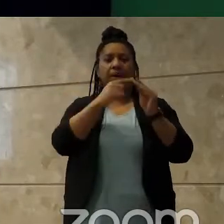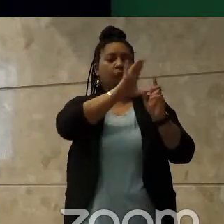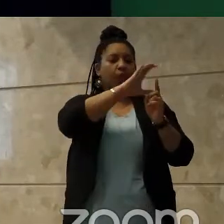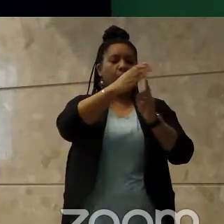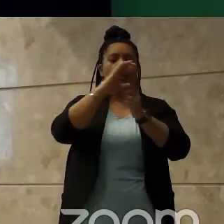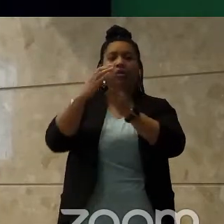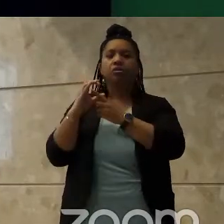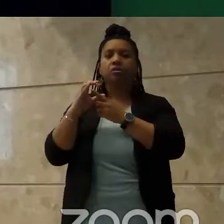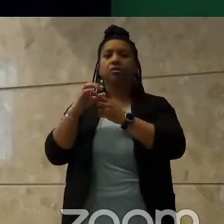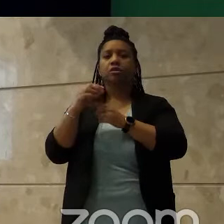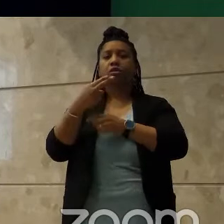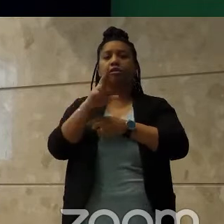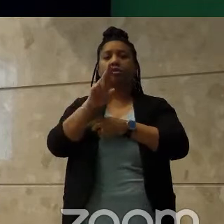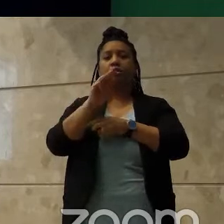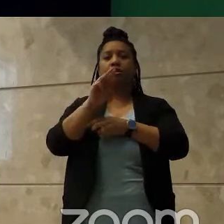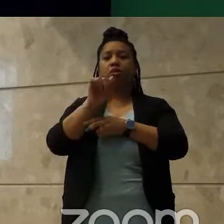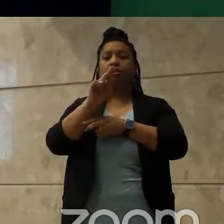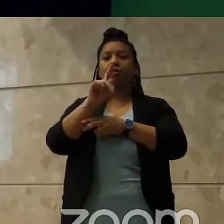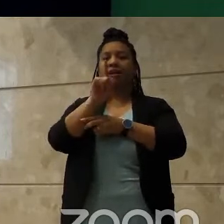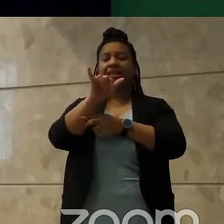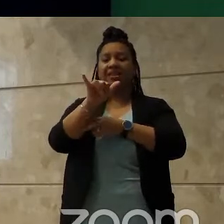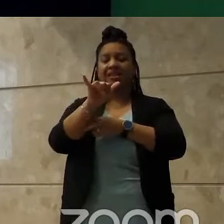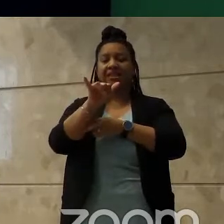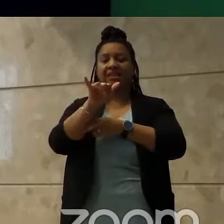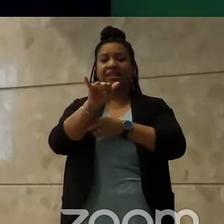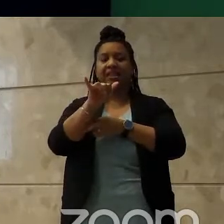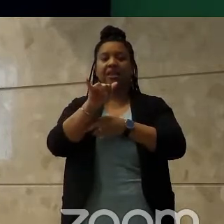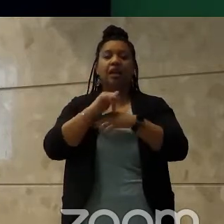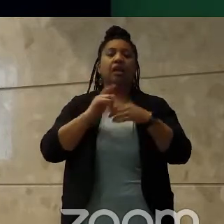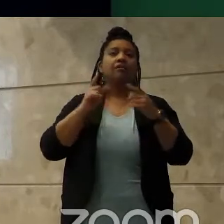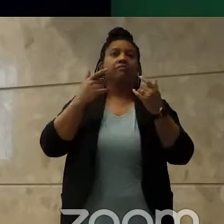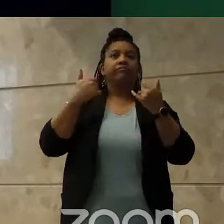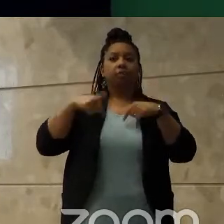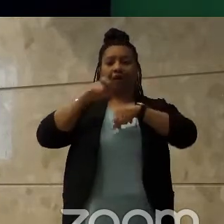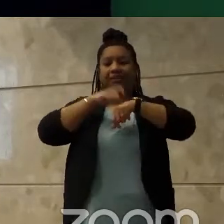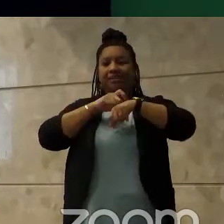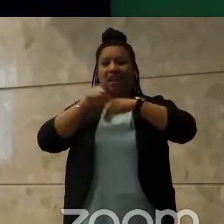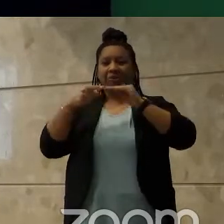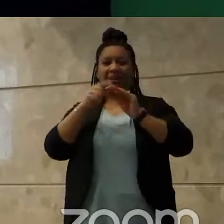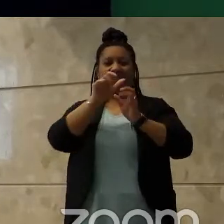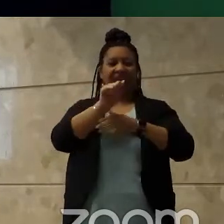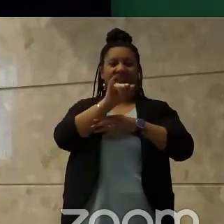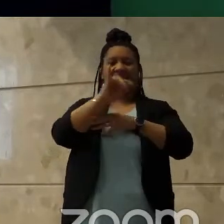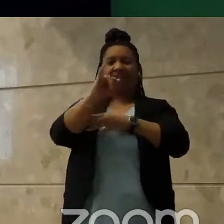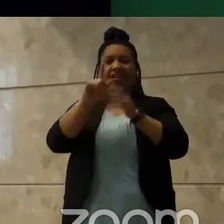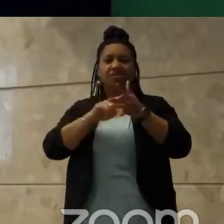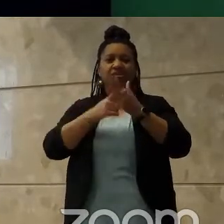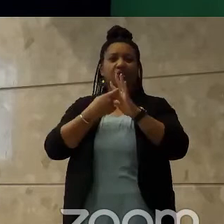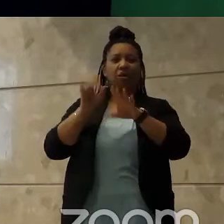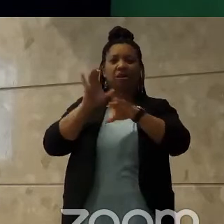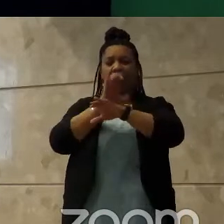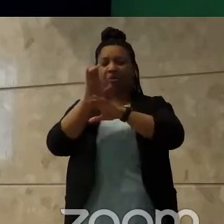time when ChatGPT and artificial intelligence is just coming up, George, as a computing,